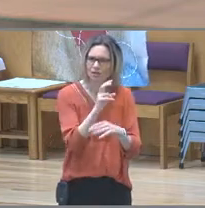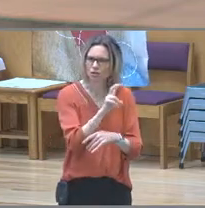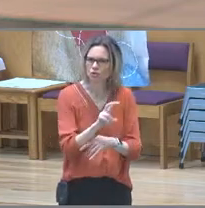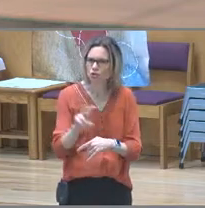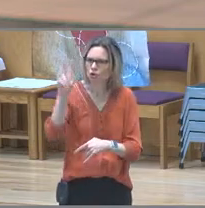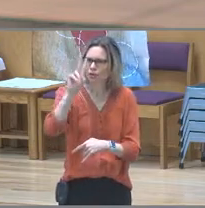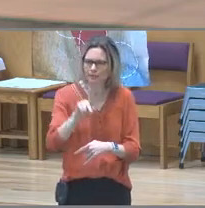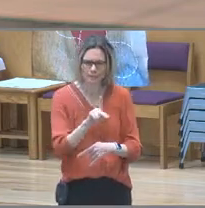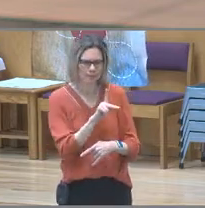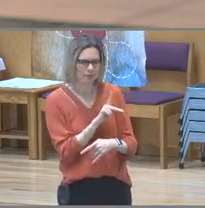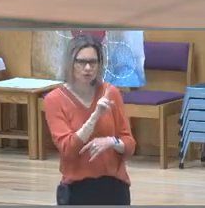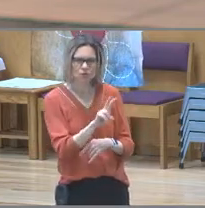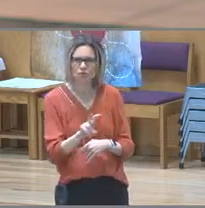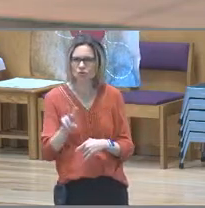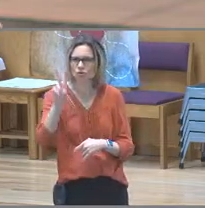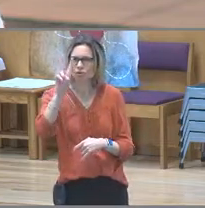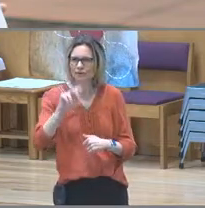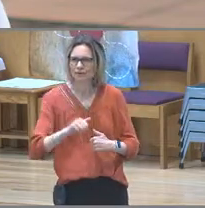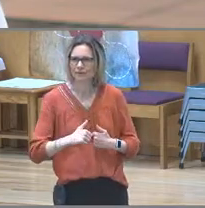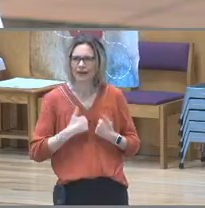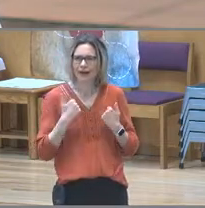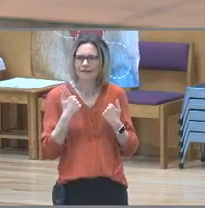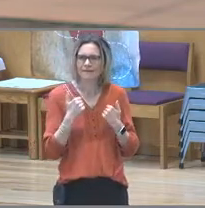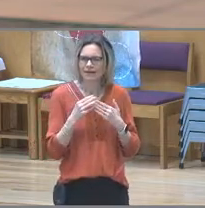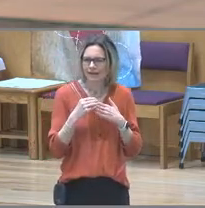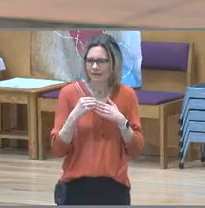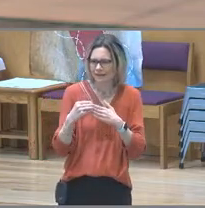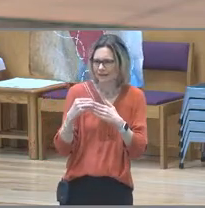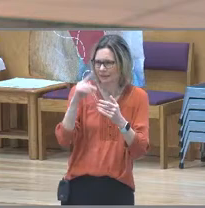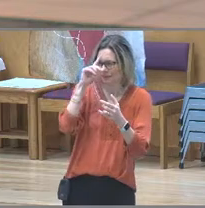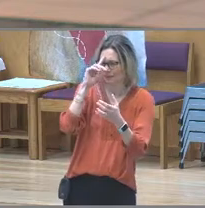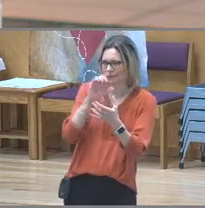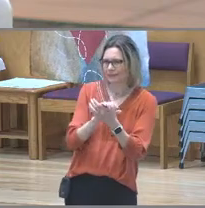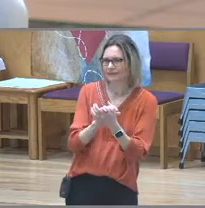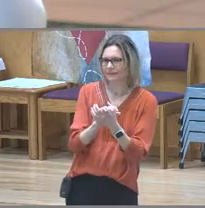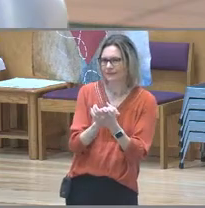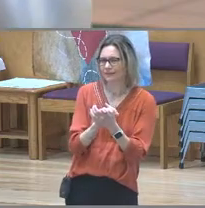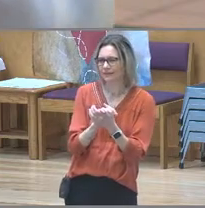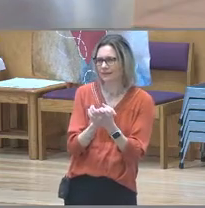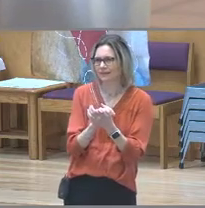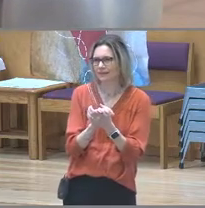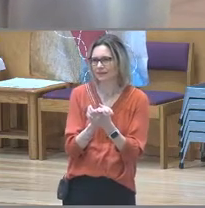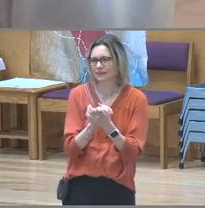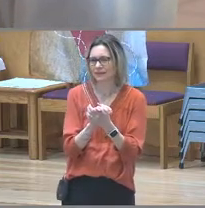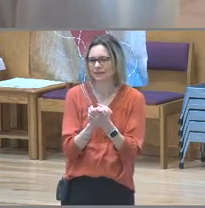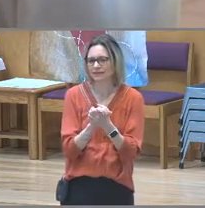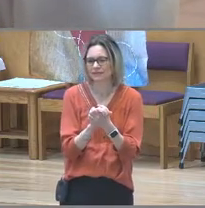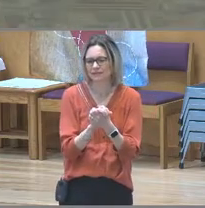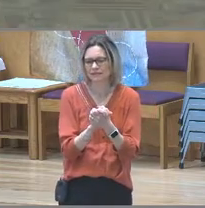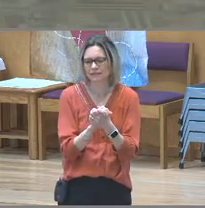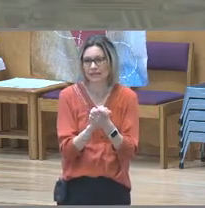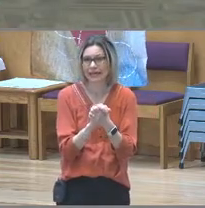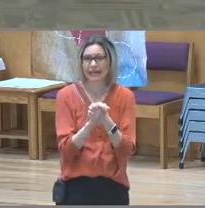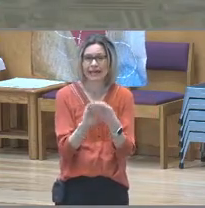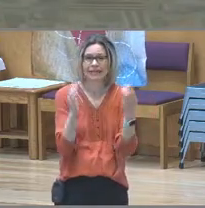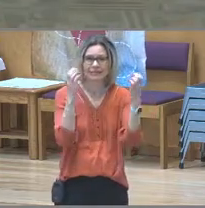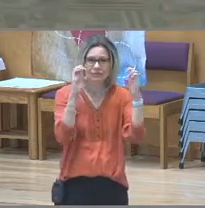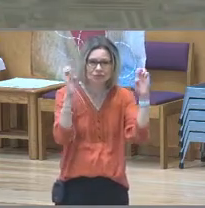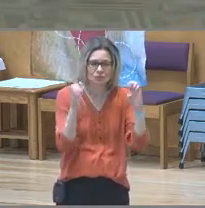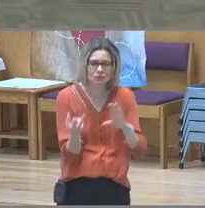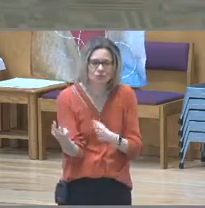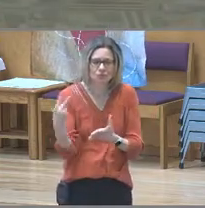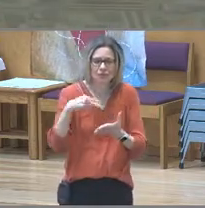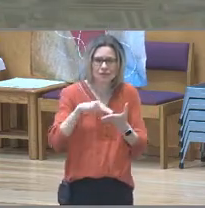my personal journey, has led me to believe that Easter, the resurrection of the